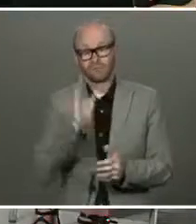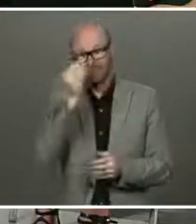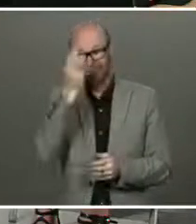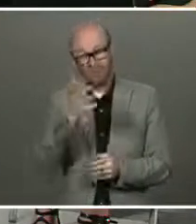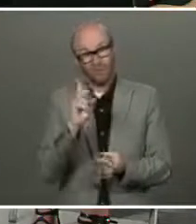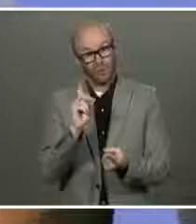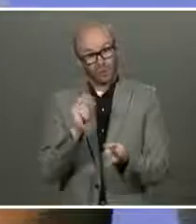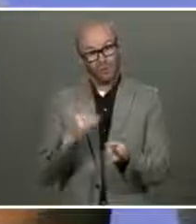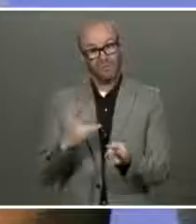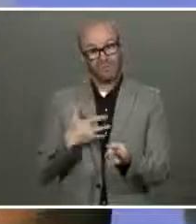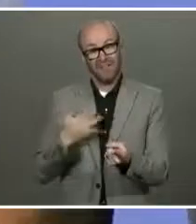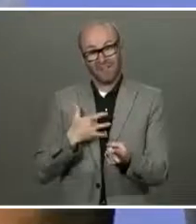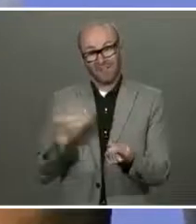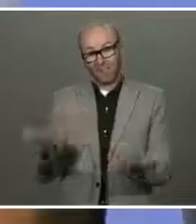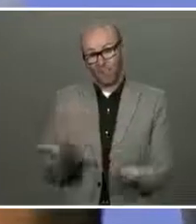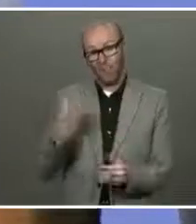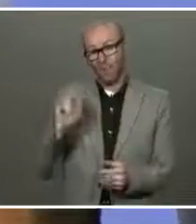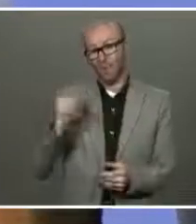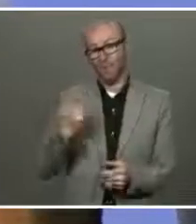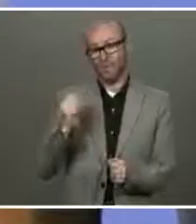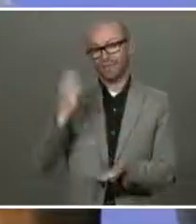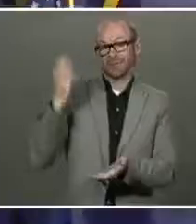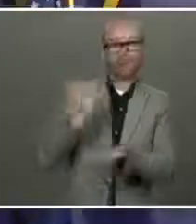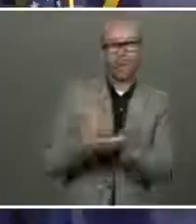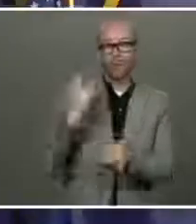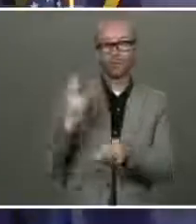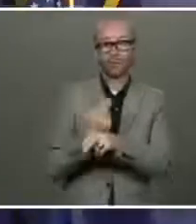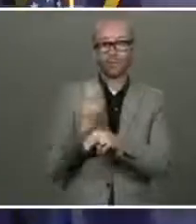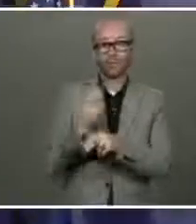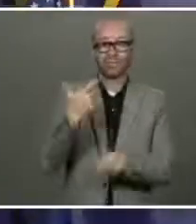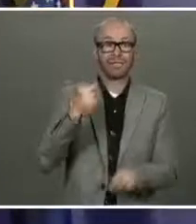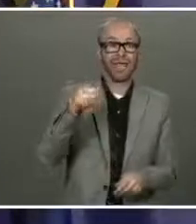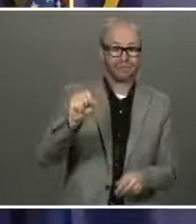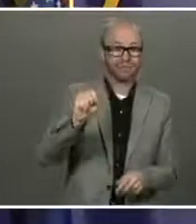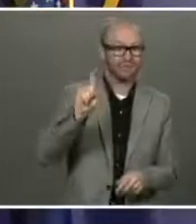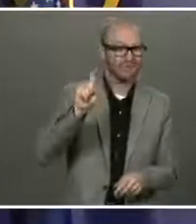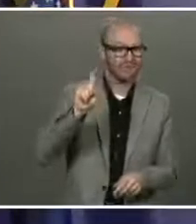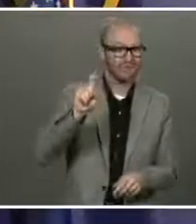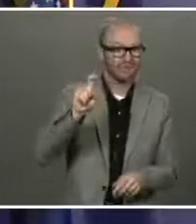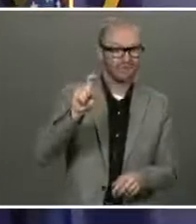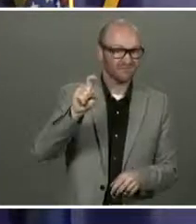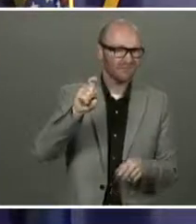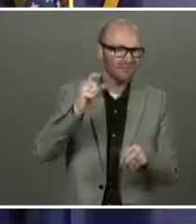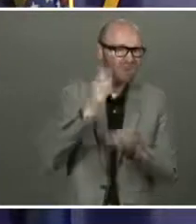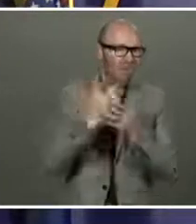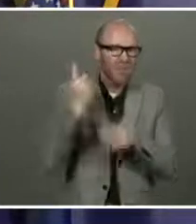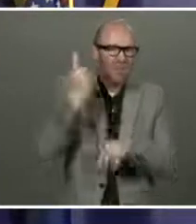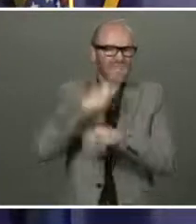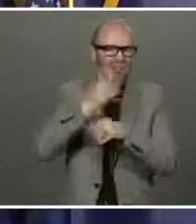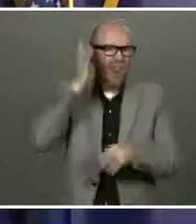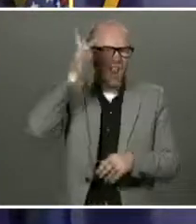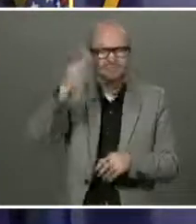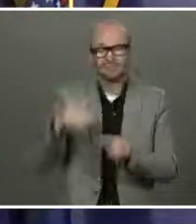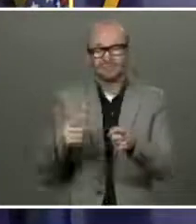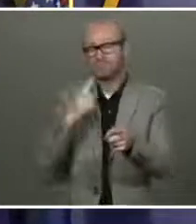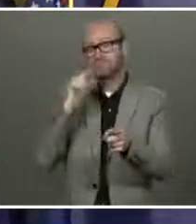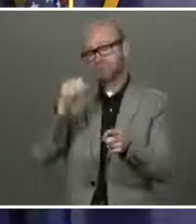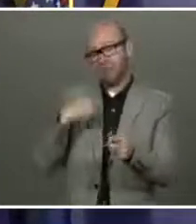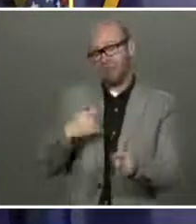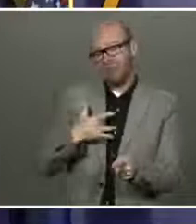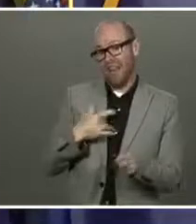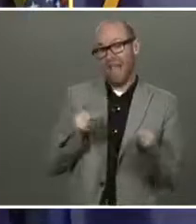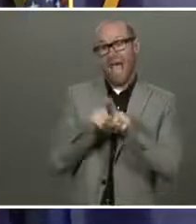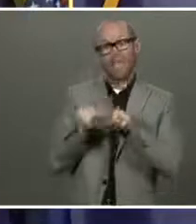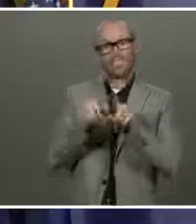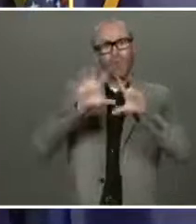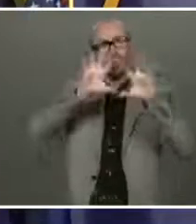someday kick fossil fuels altogether? Well, I suspect that as a nation, as a world, that eventually we will. Yeah, I think